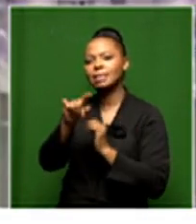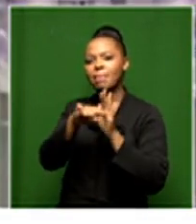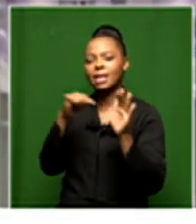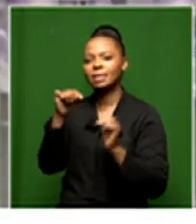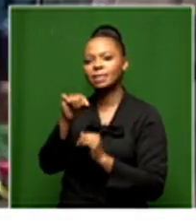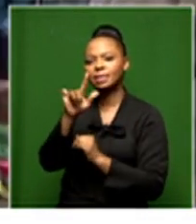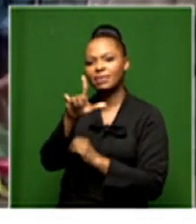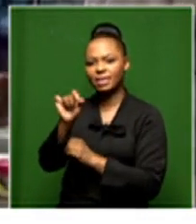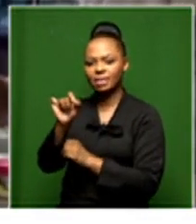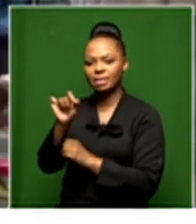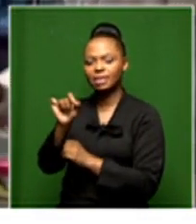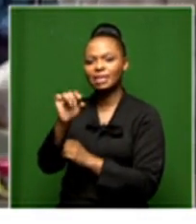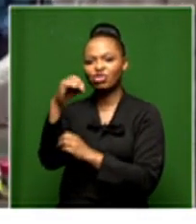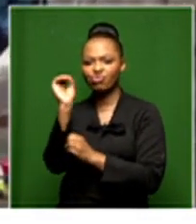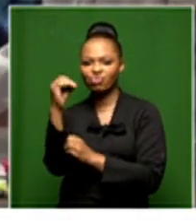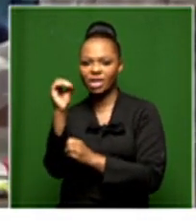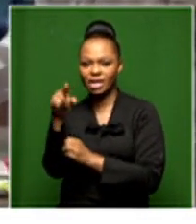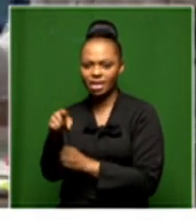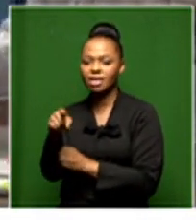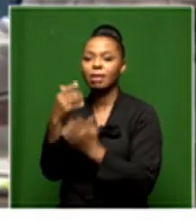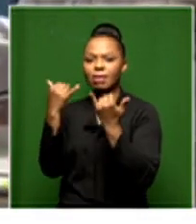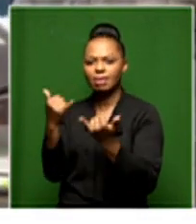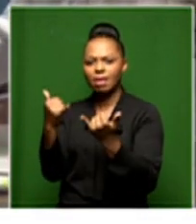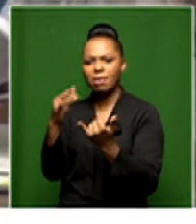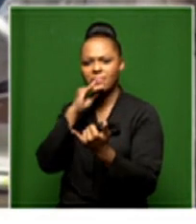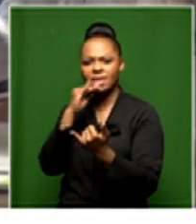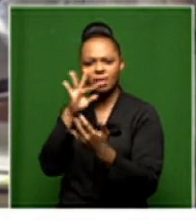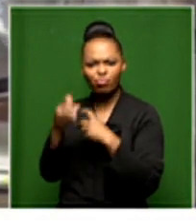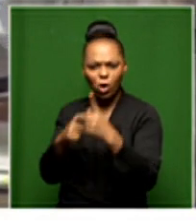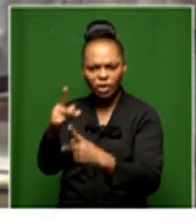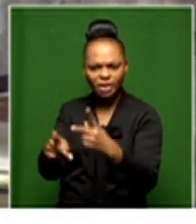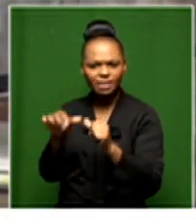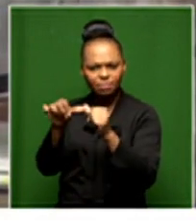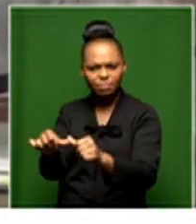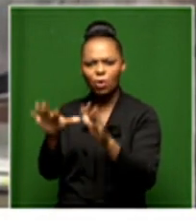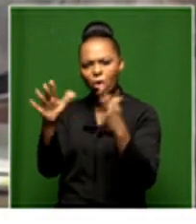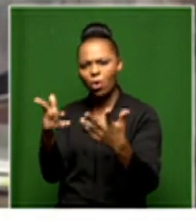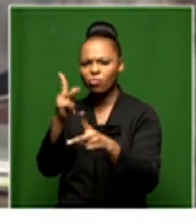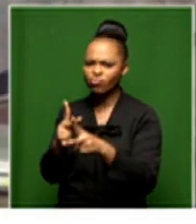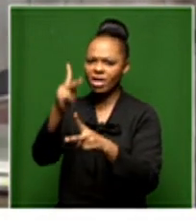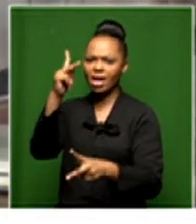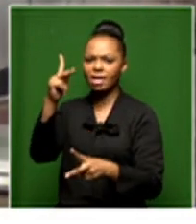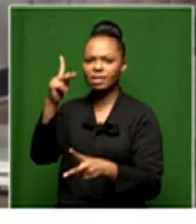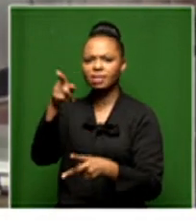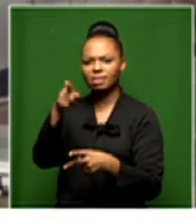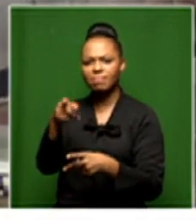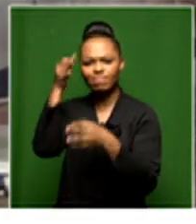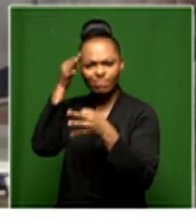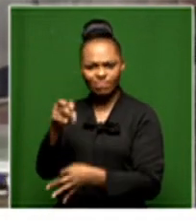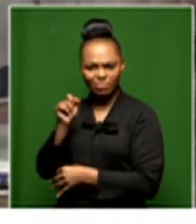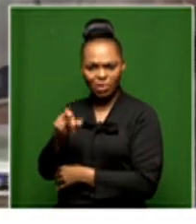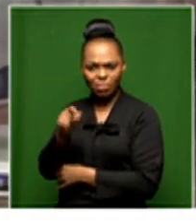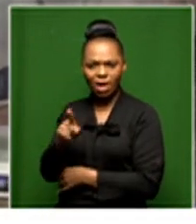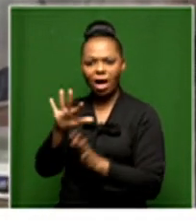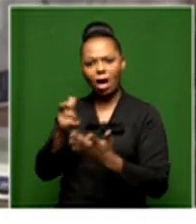And are there any tender processes still underway, or have you already concluded all of that with regard to